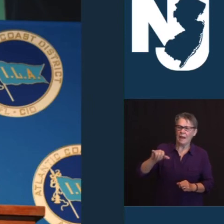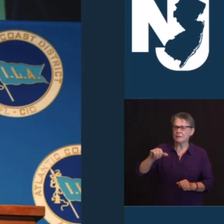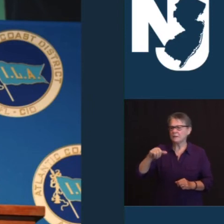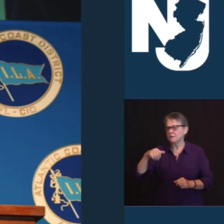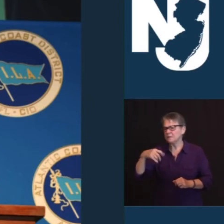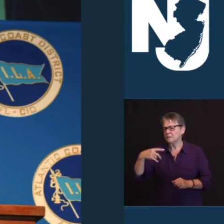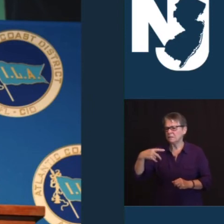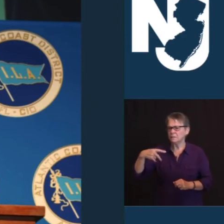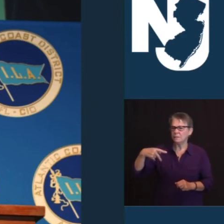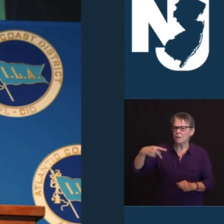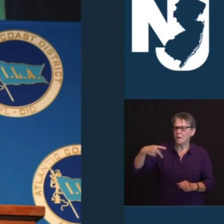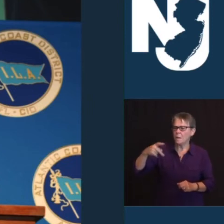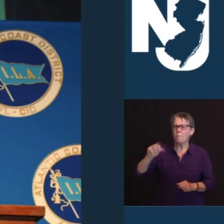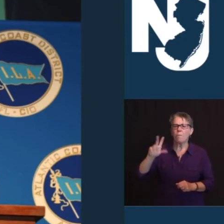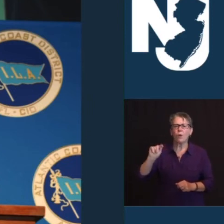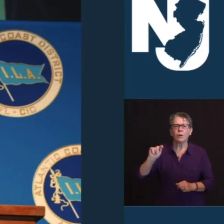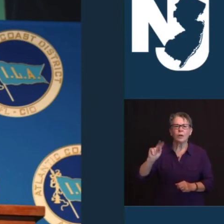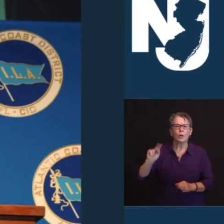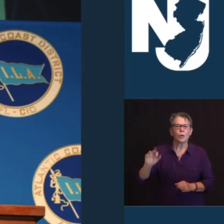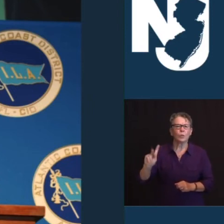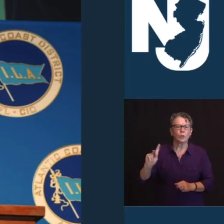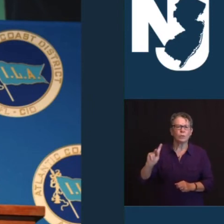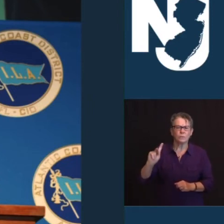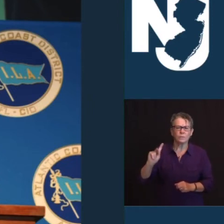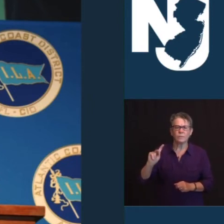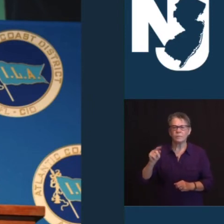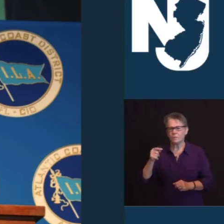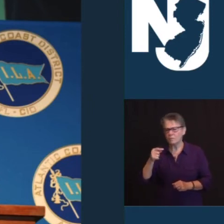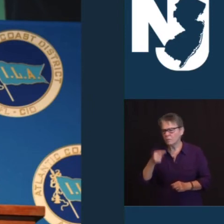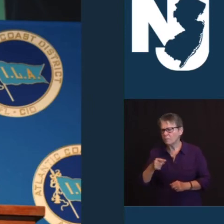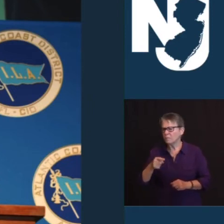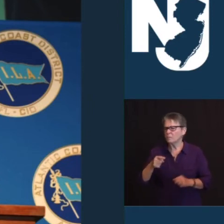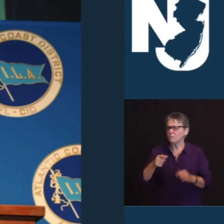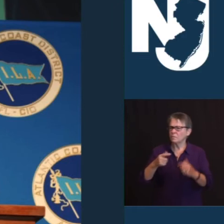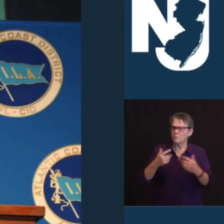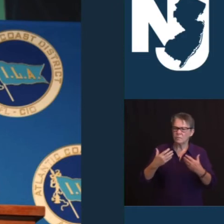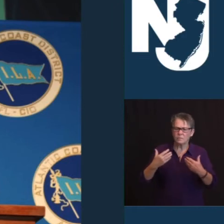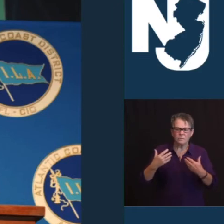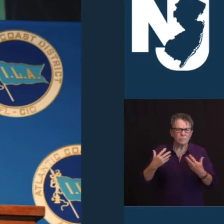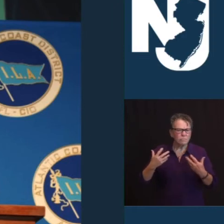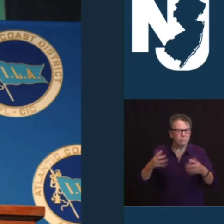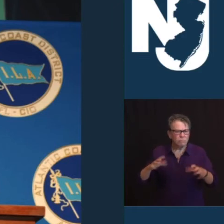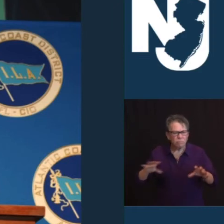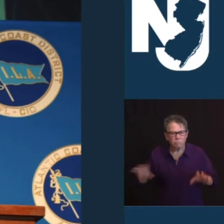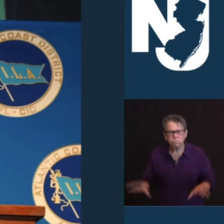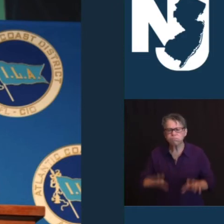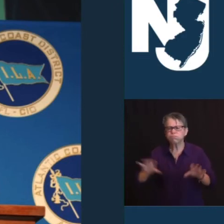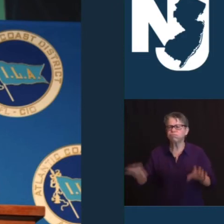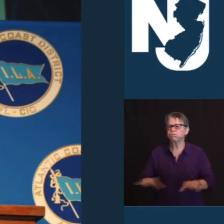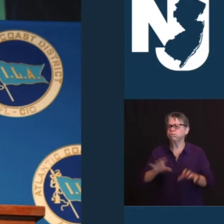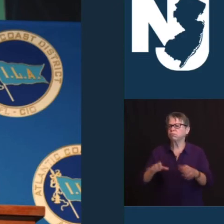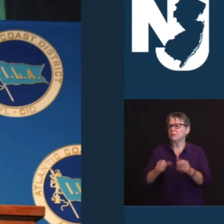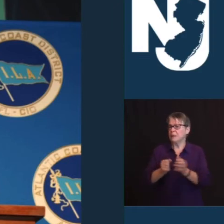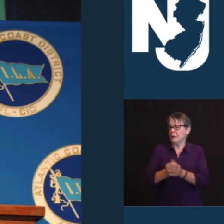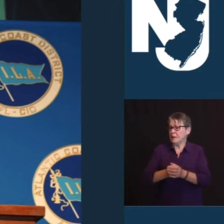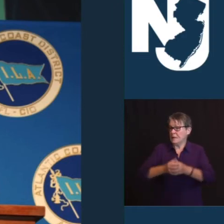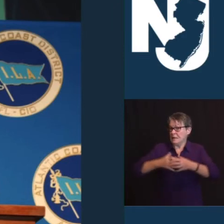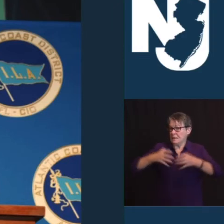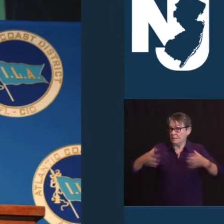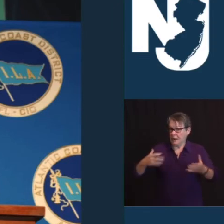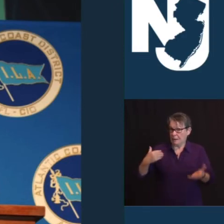longshoremen and women and management. Throughout his years in leadership, he expanded the ILA's membership and fought for